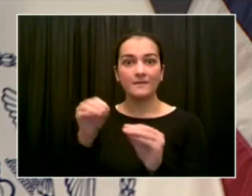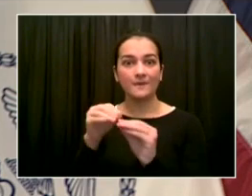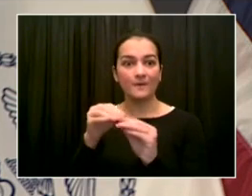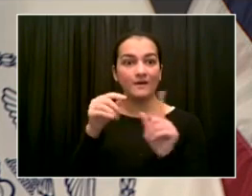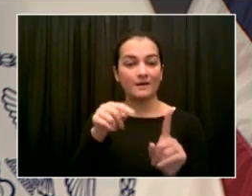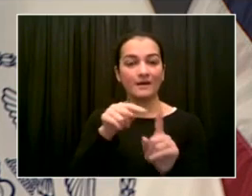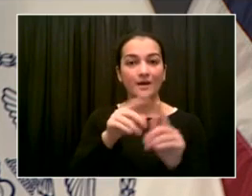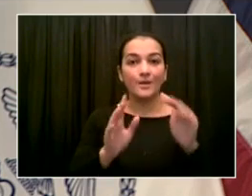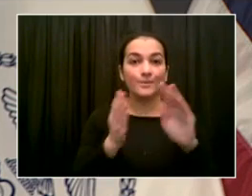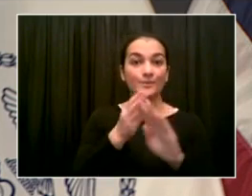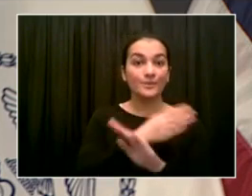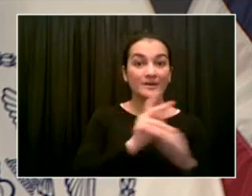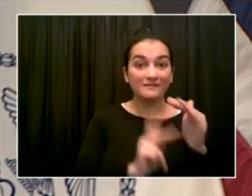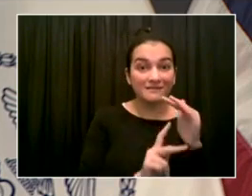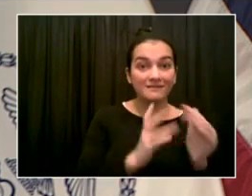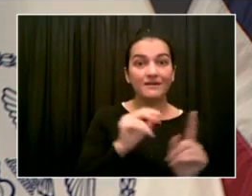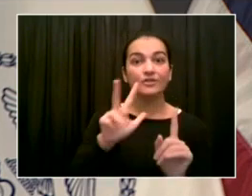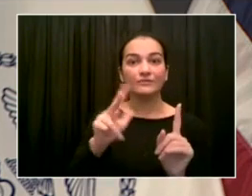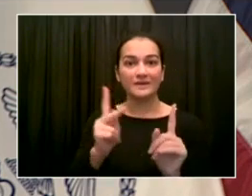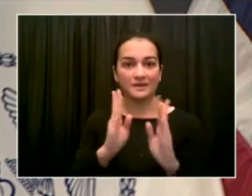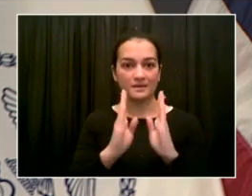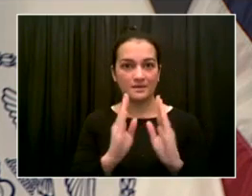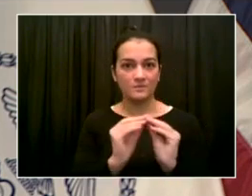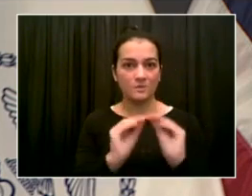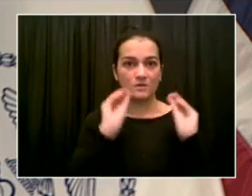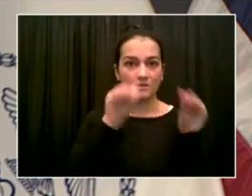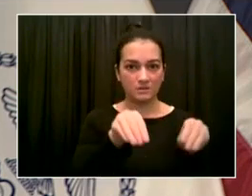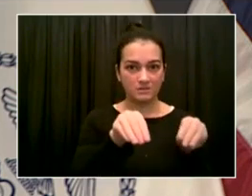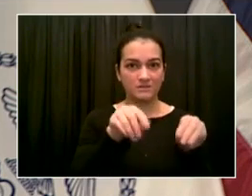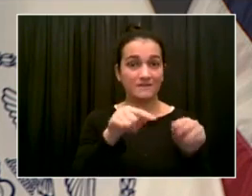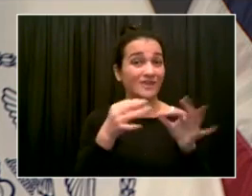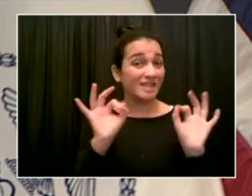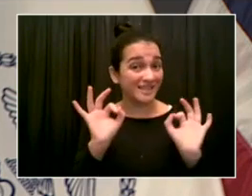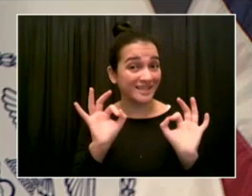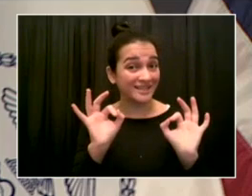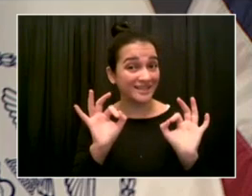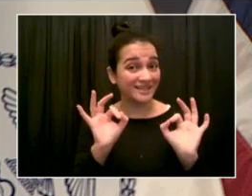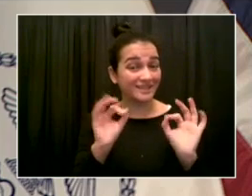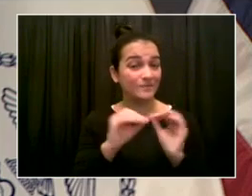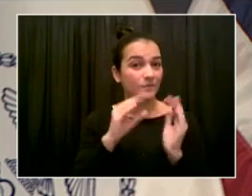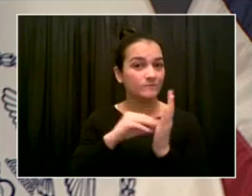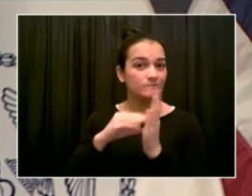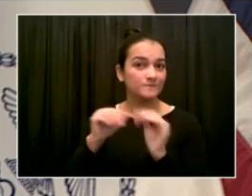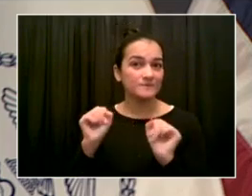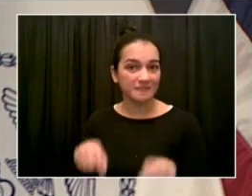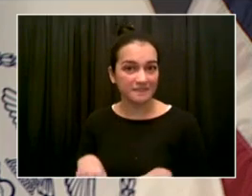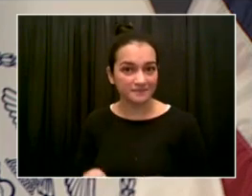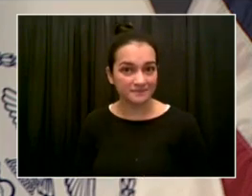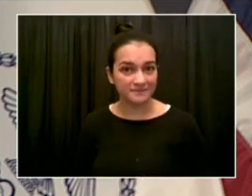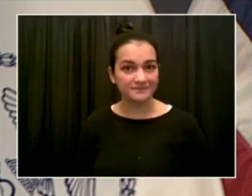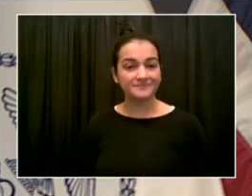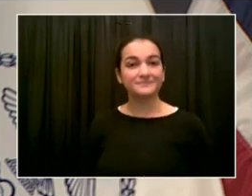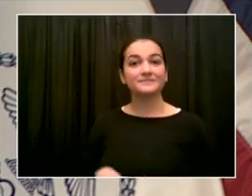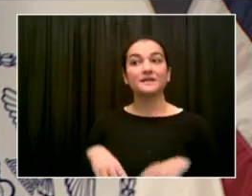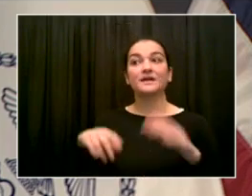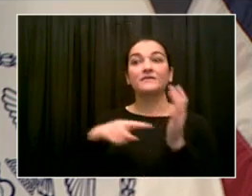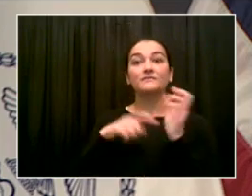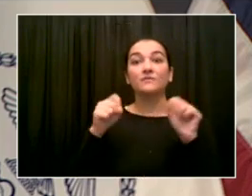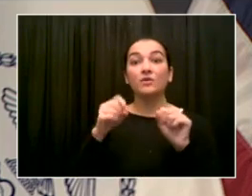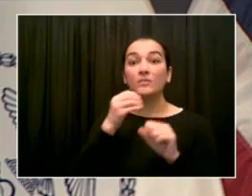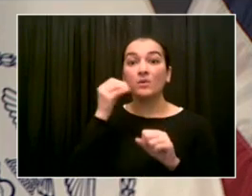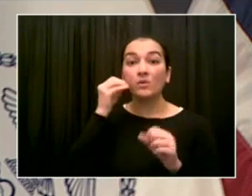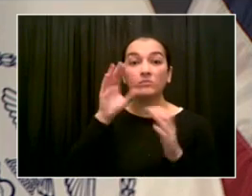something like paid sick leave. Reaching more and more people with that right, keeping families healthy, making sure they don't have to give up a day's